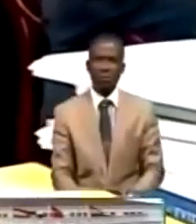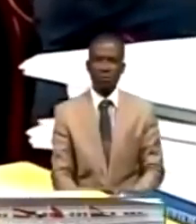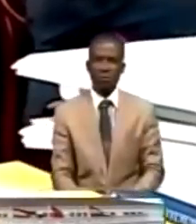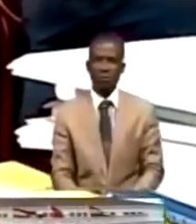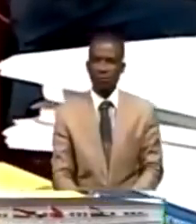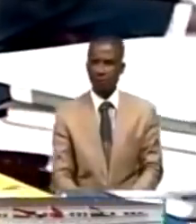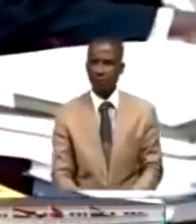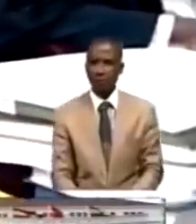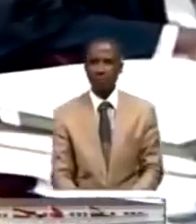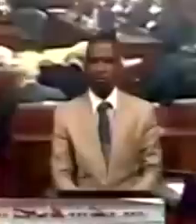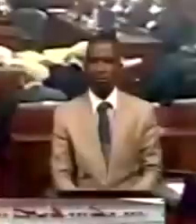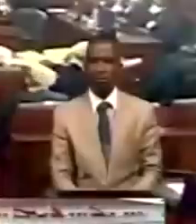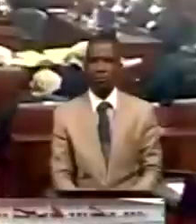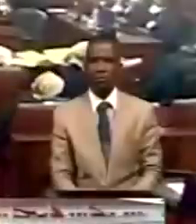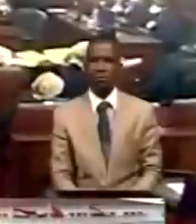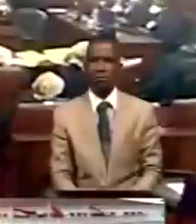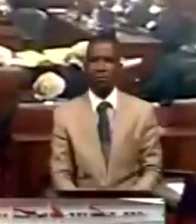Please, proceed.